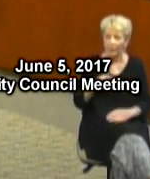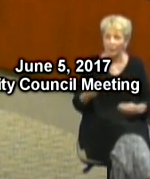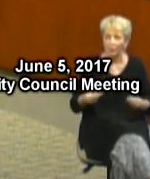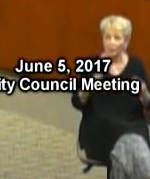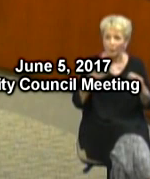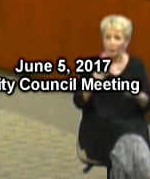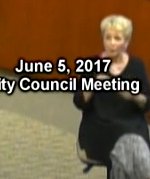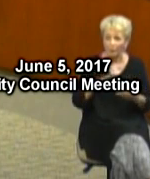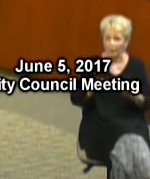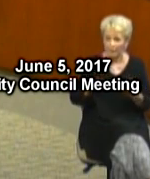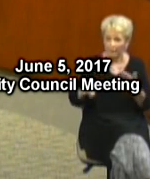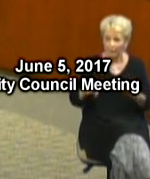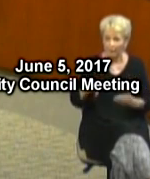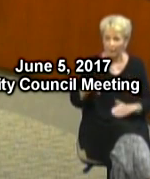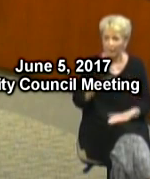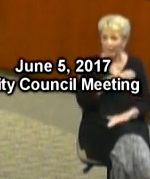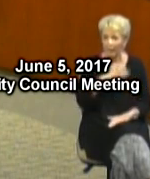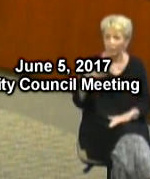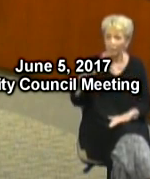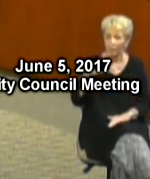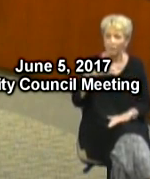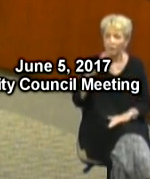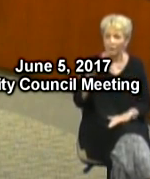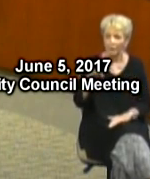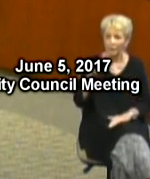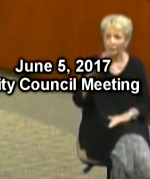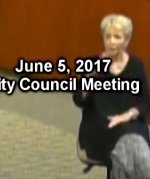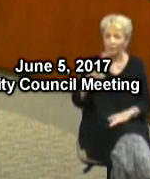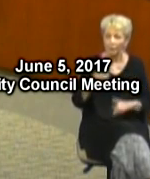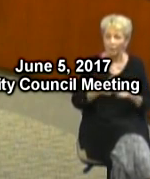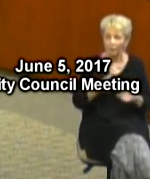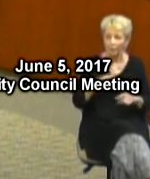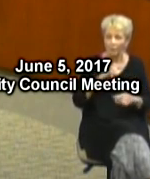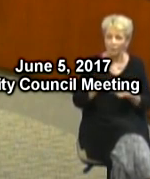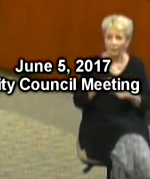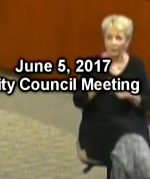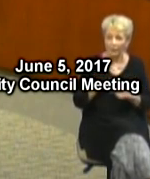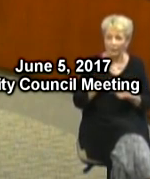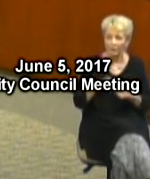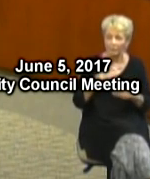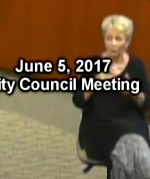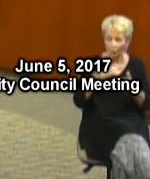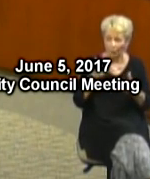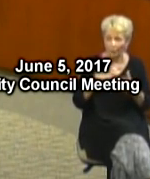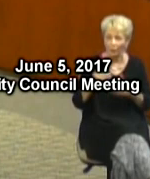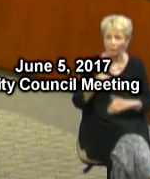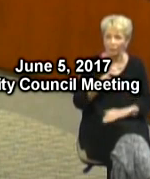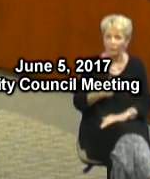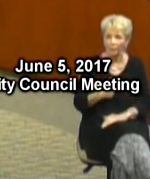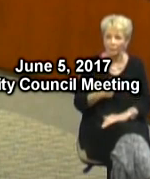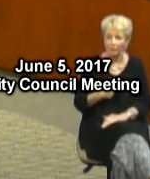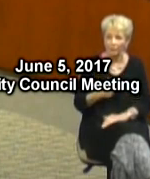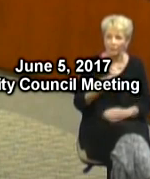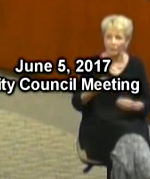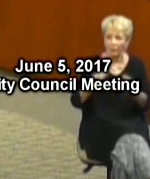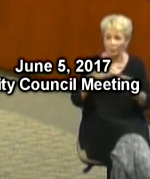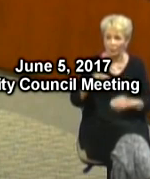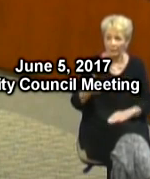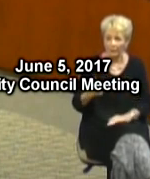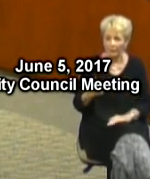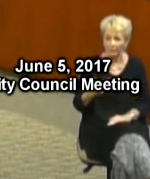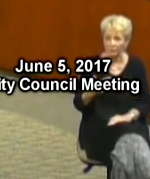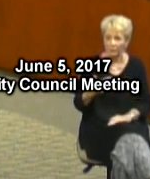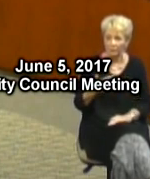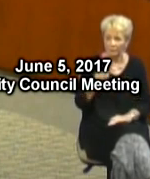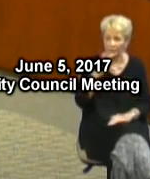to excuse Councilman Cantrell from the vote. Do I have such a motion? So move. Second. Motion and a second. All in favor,